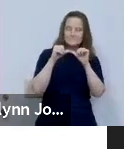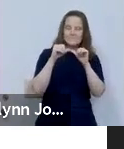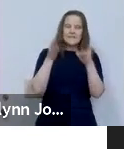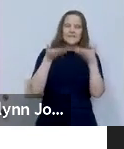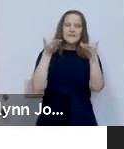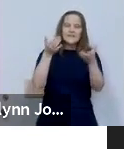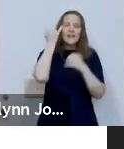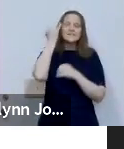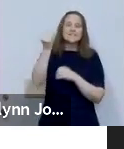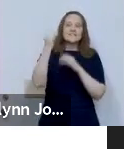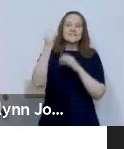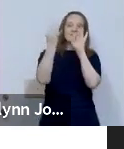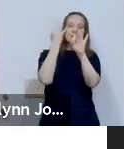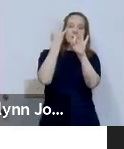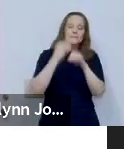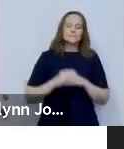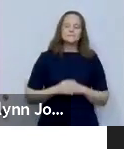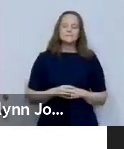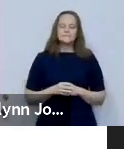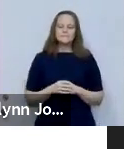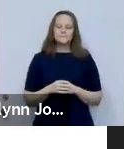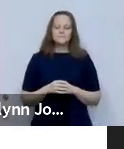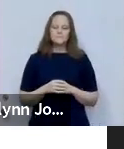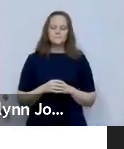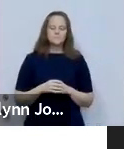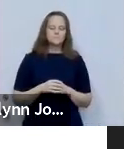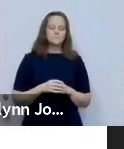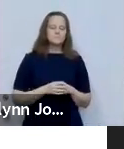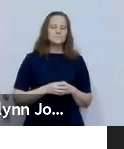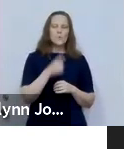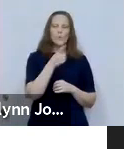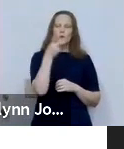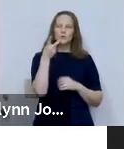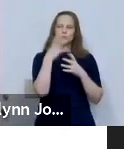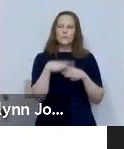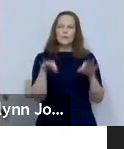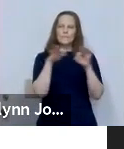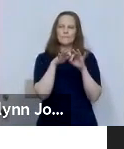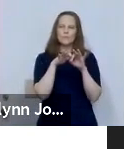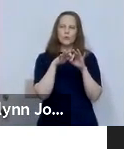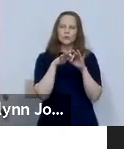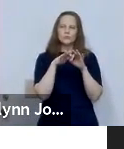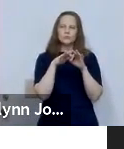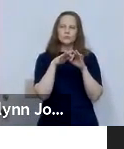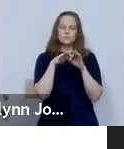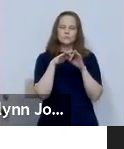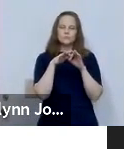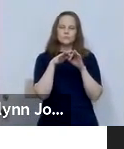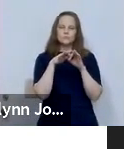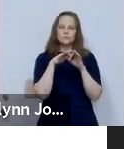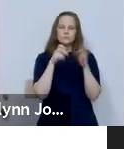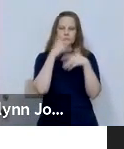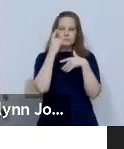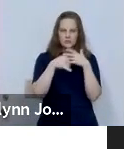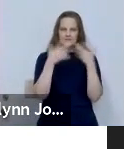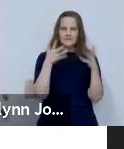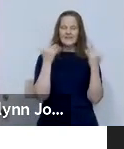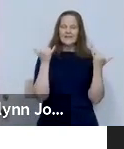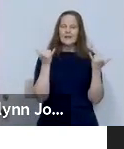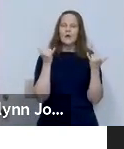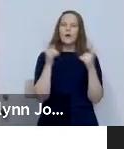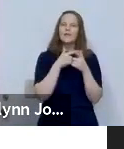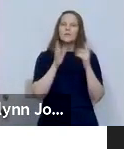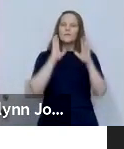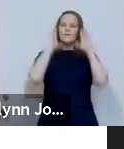and feedback. I'm going to walk you through just a couple key initiatives that we had, and then we're going to talk a little bit about face